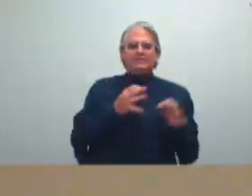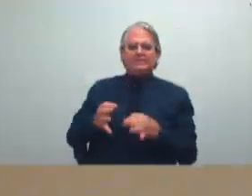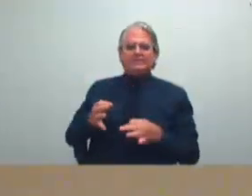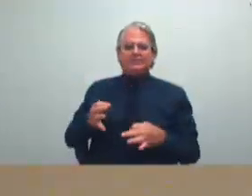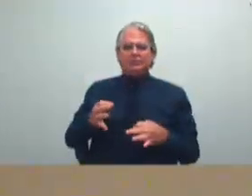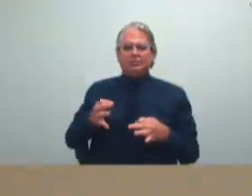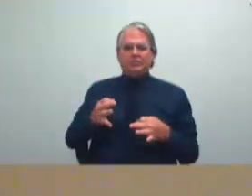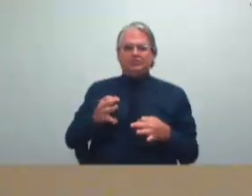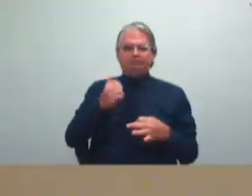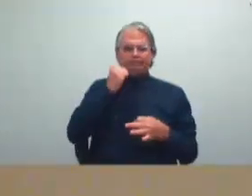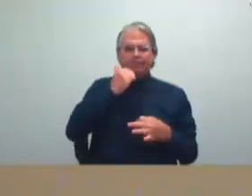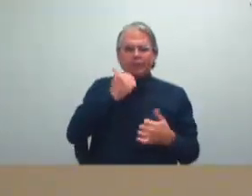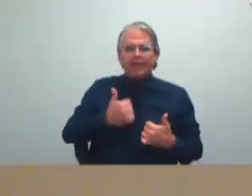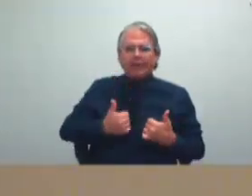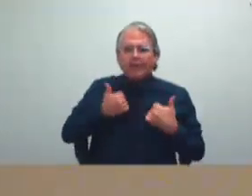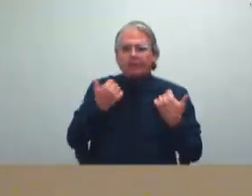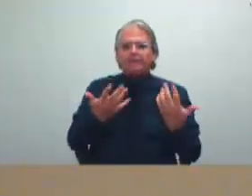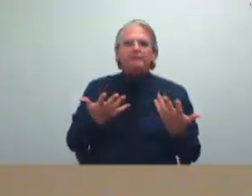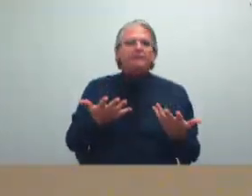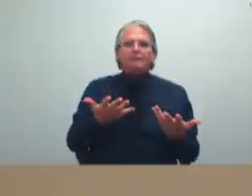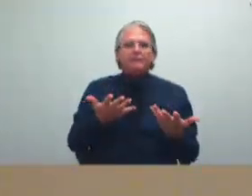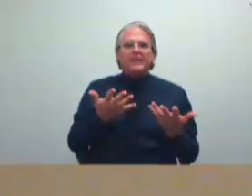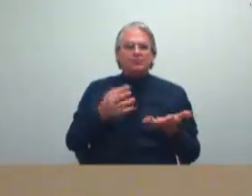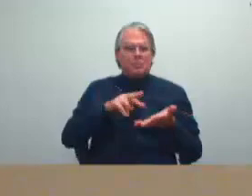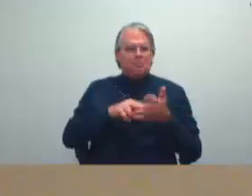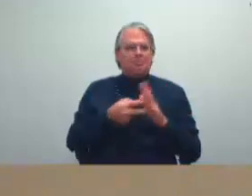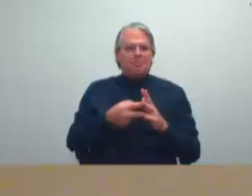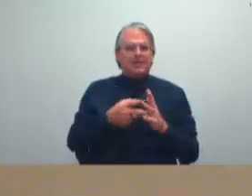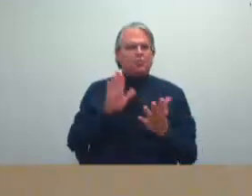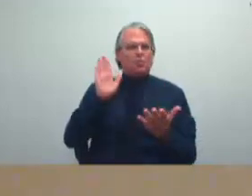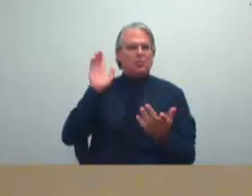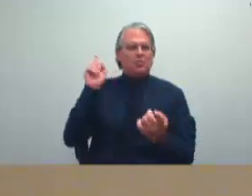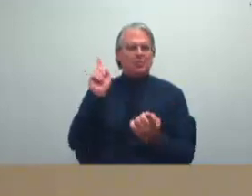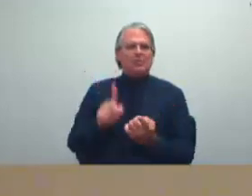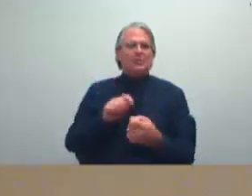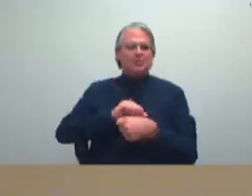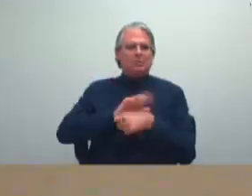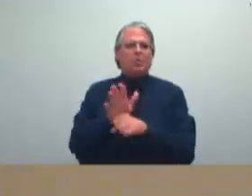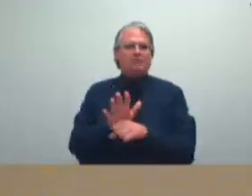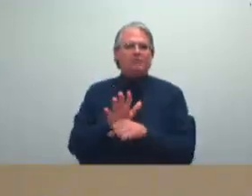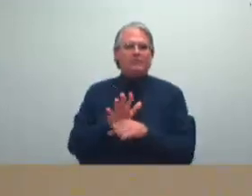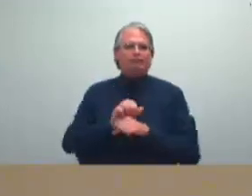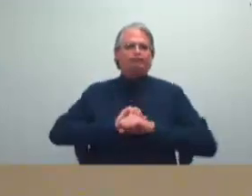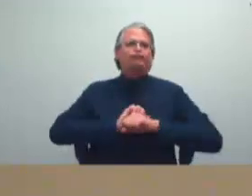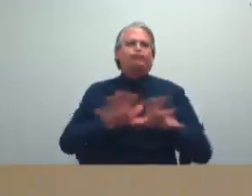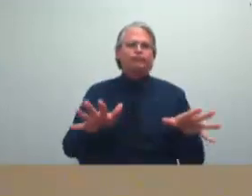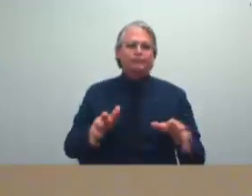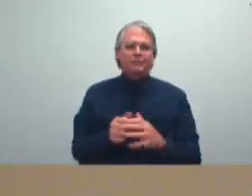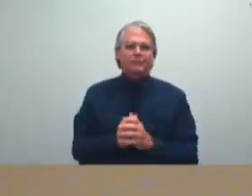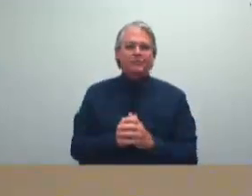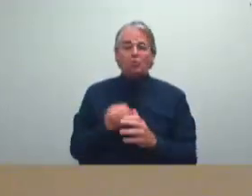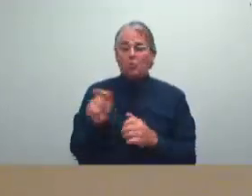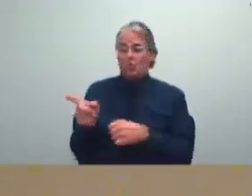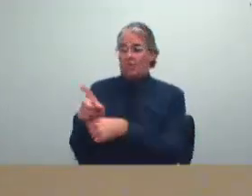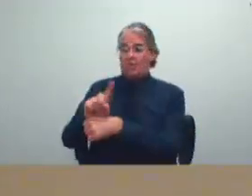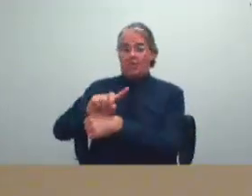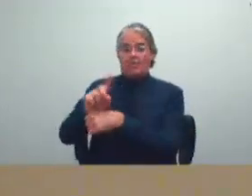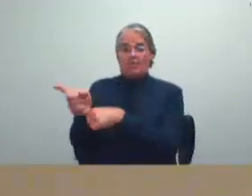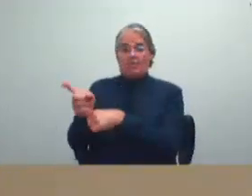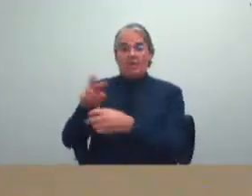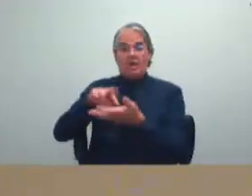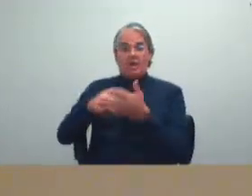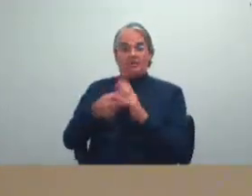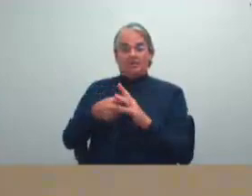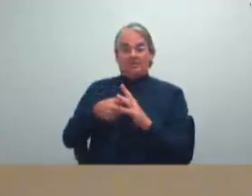minimize the spread of COVID-19 in our community. So it's not designed to think about the particulars of any given thing